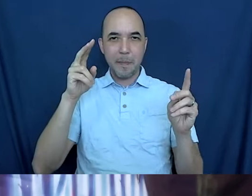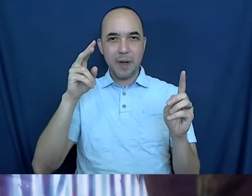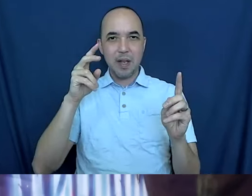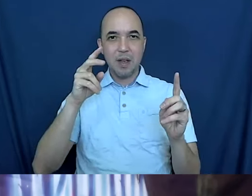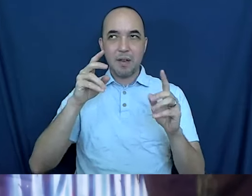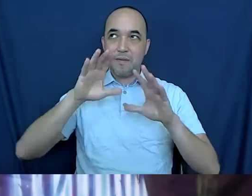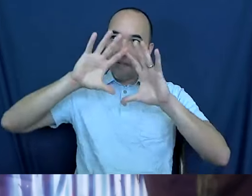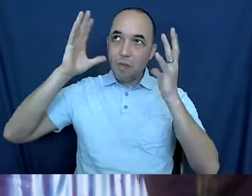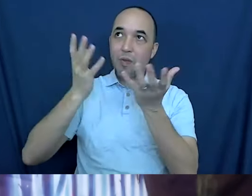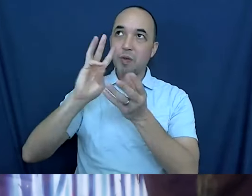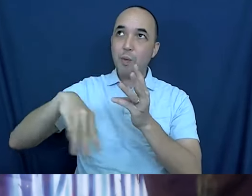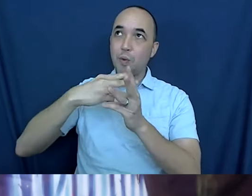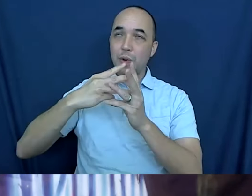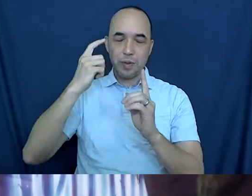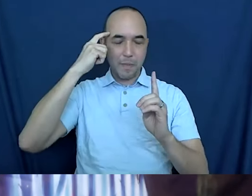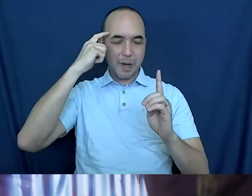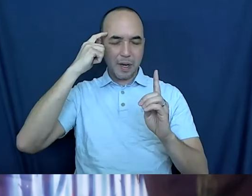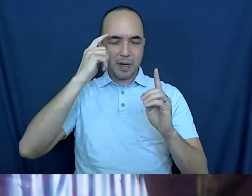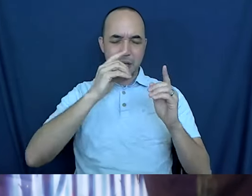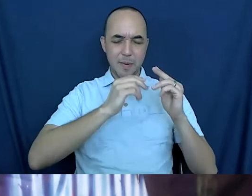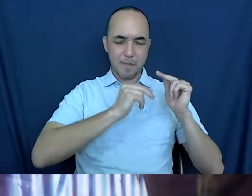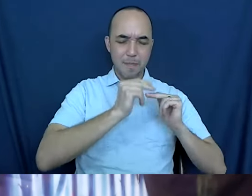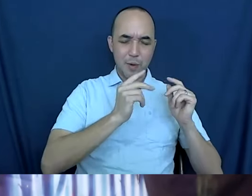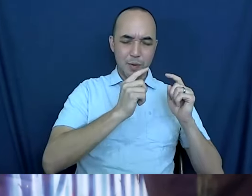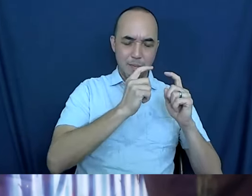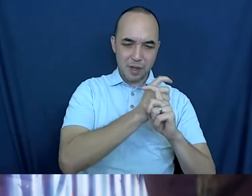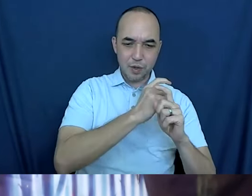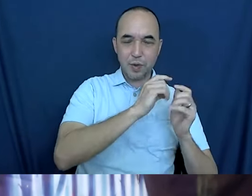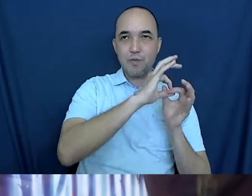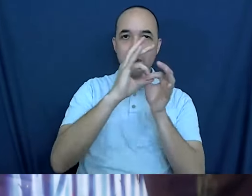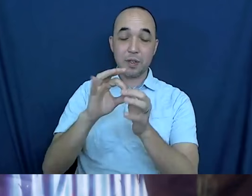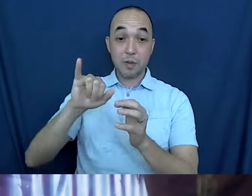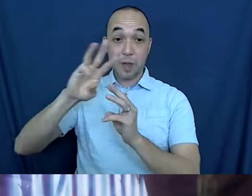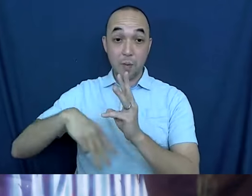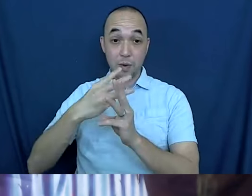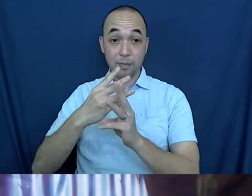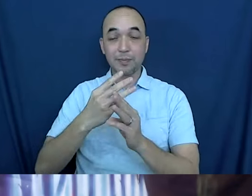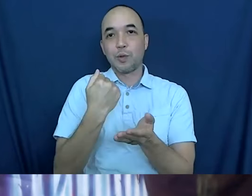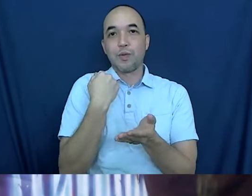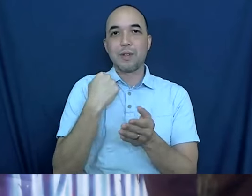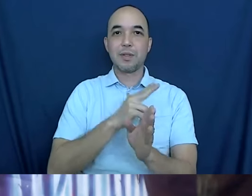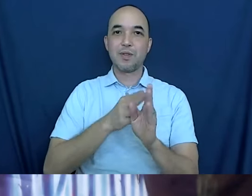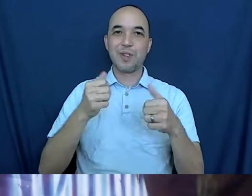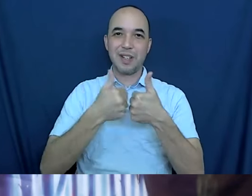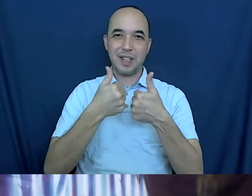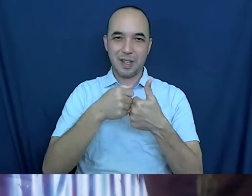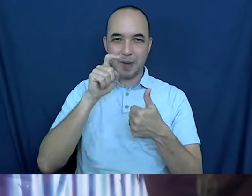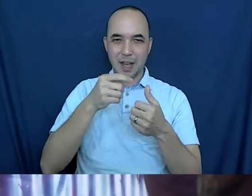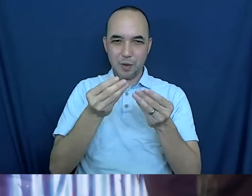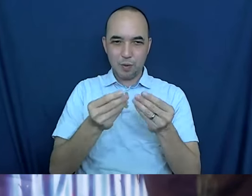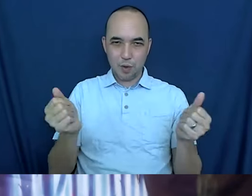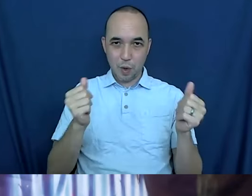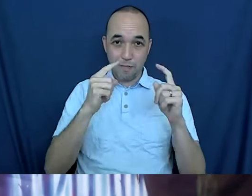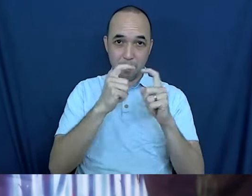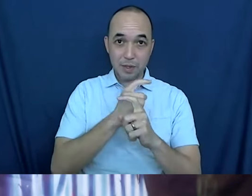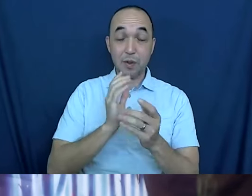it. Recently, I was in a game where there was a puzzle we had to solve and our characters were pirates. So